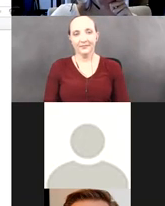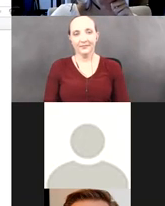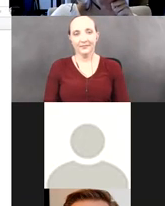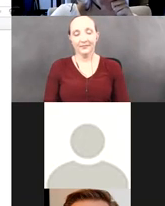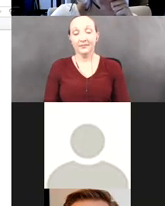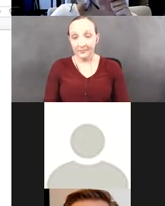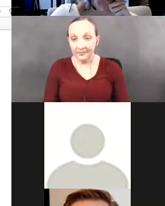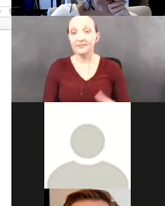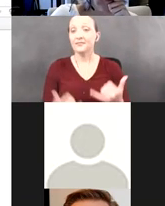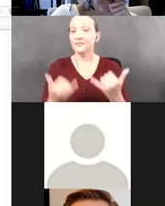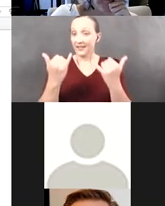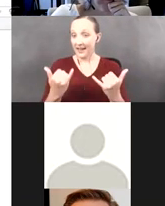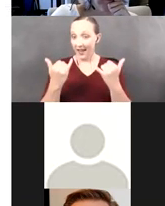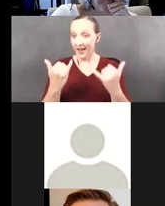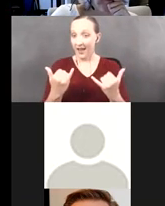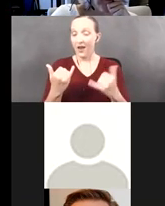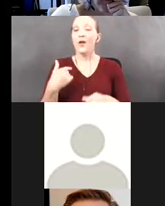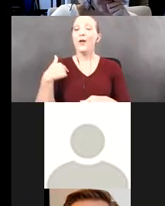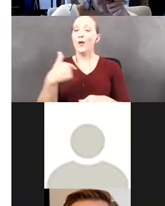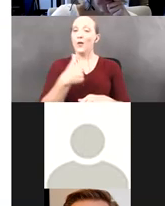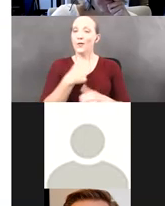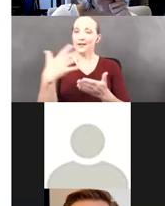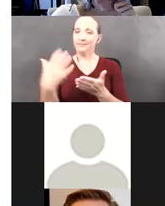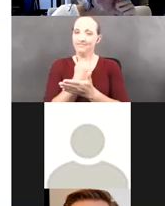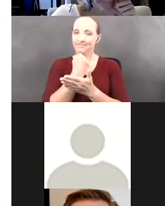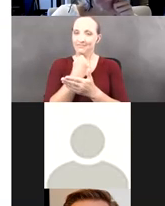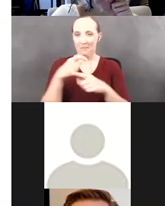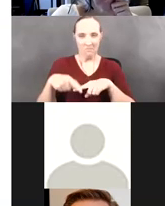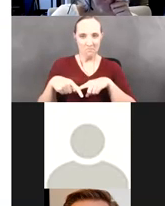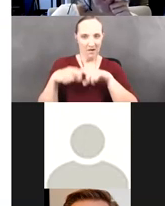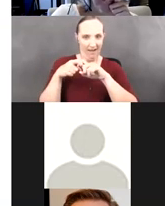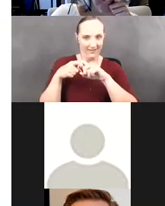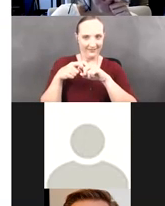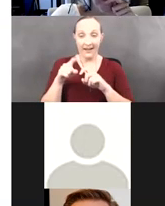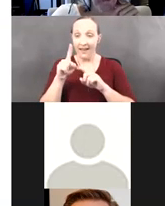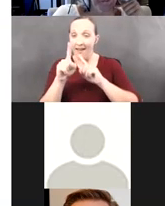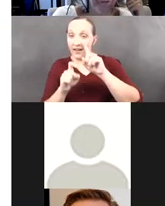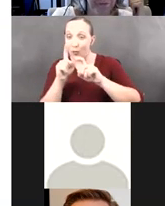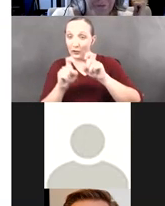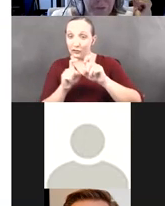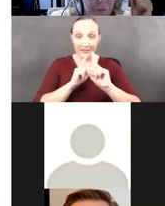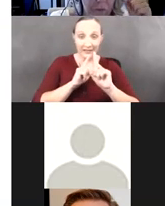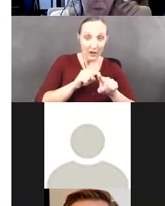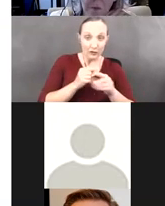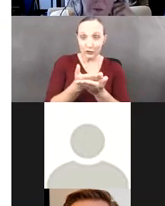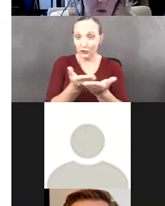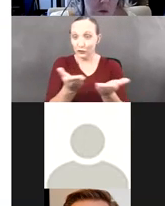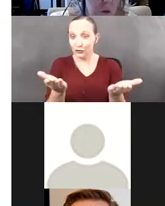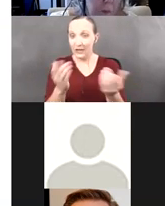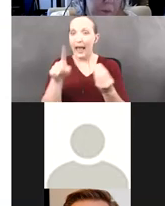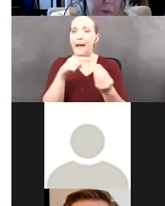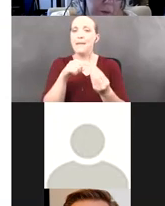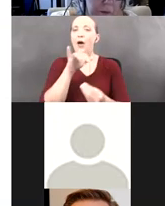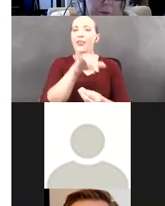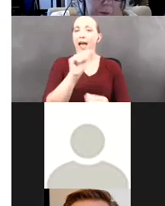At this point, we are going to go ahead and pause vamos and a answer any pausar questions you y may contestar have cualquier about the Great preguntas que Minds in puedan Sync